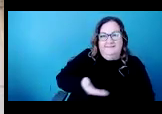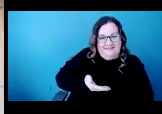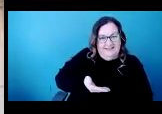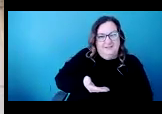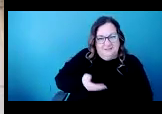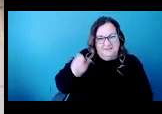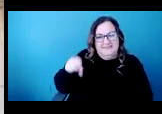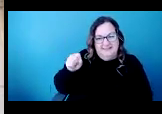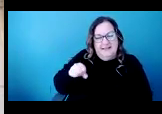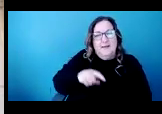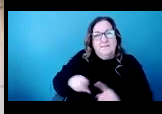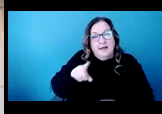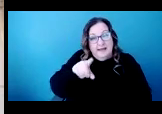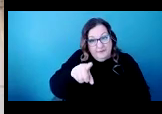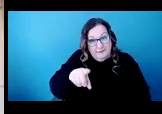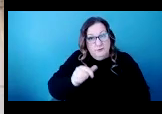Coalition,